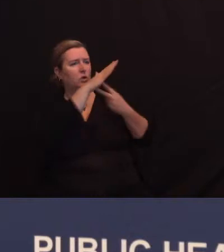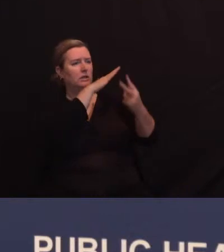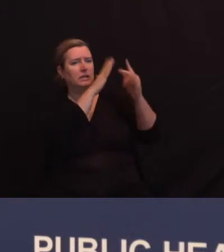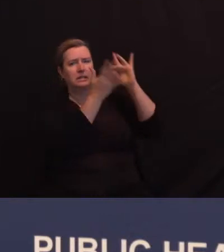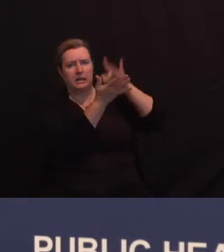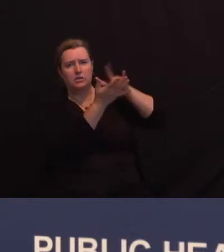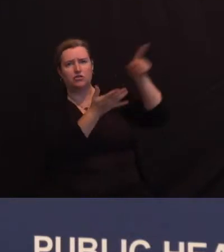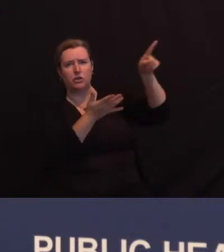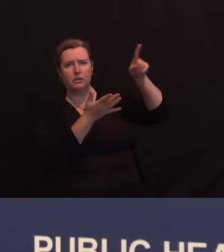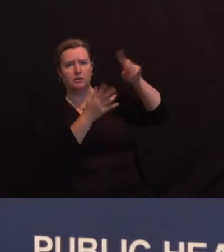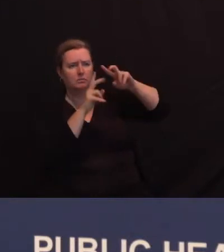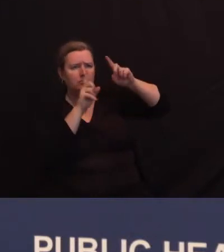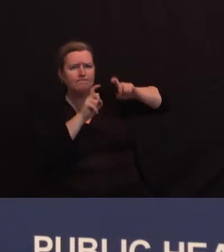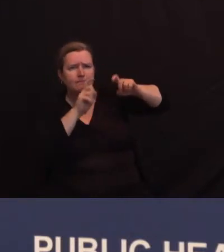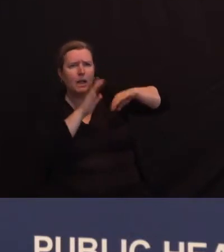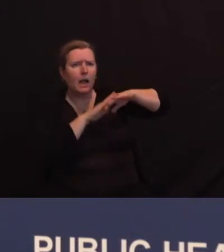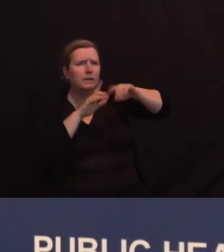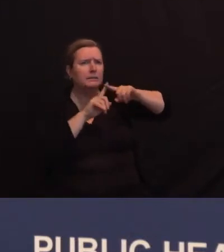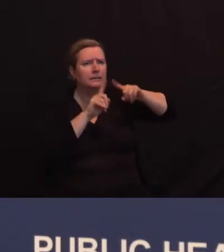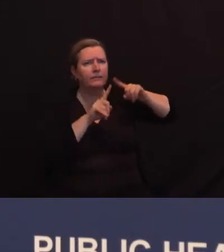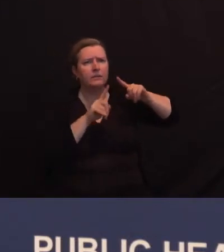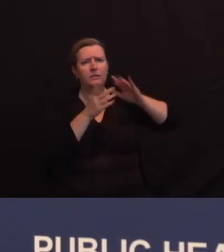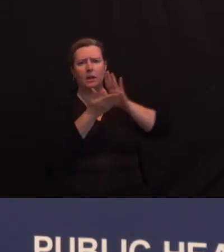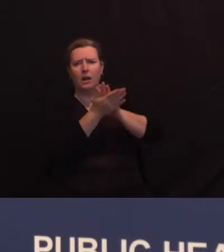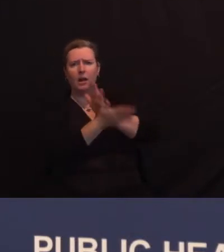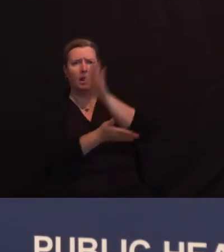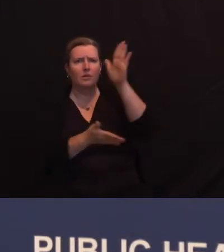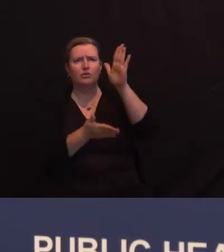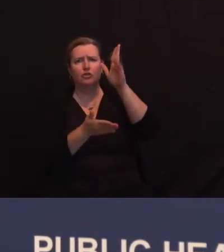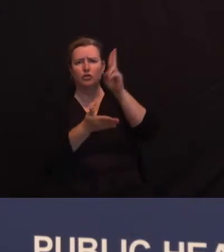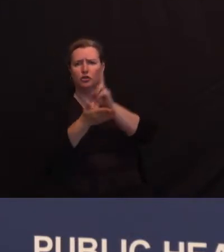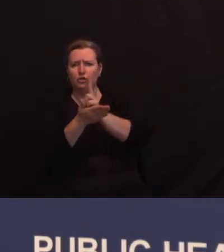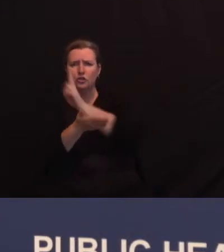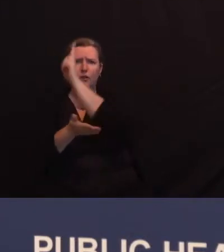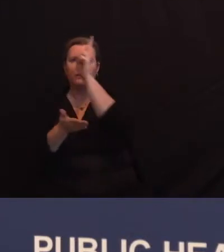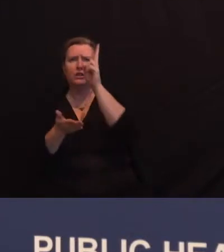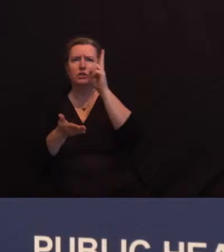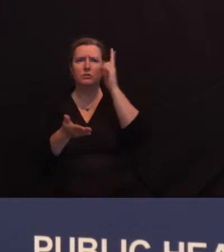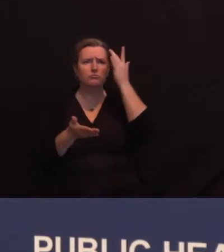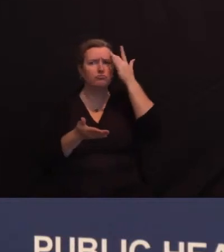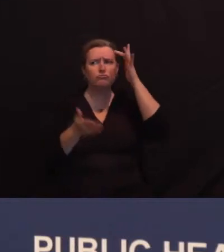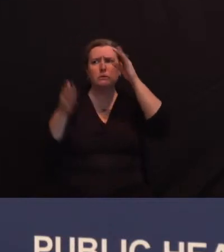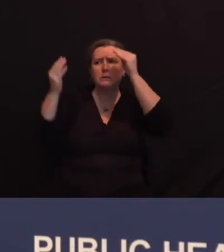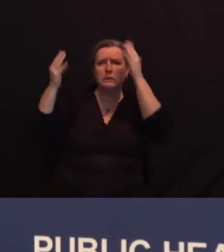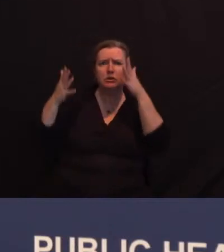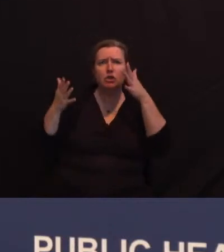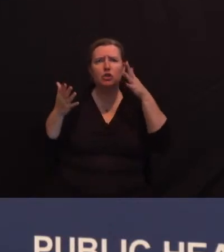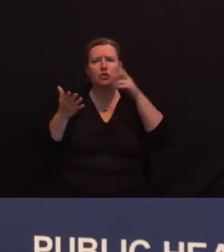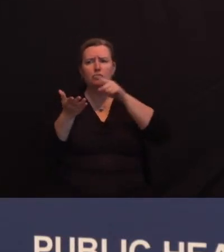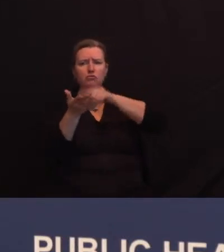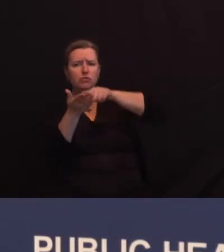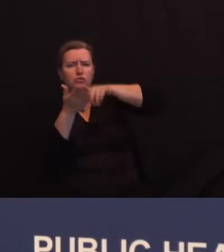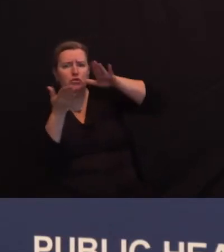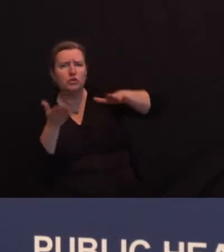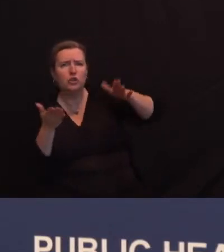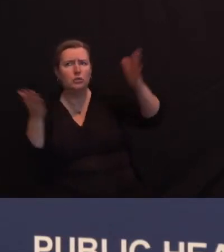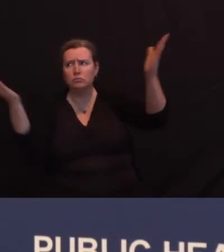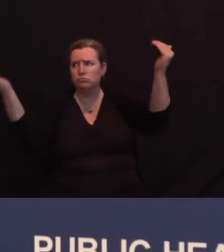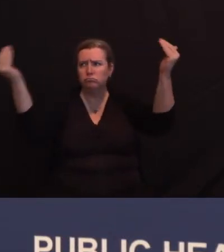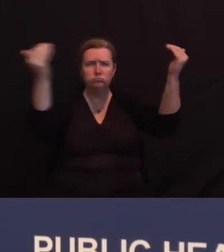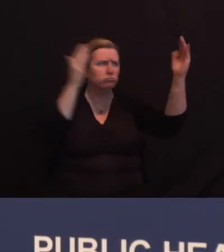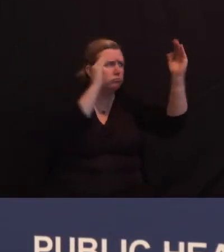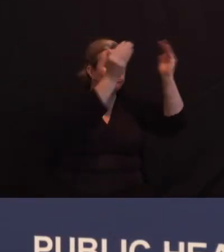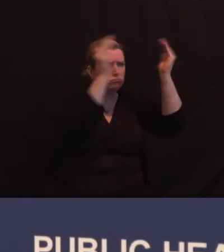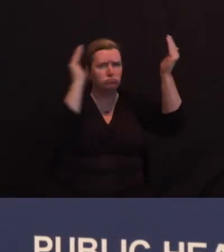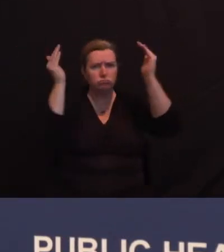network of different academics throughout the country, many different, they call it consensus modeling, where